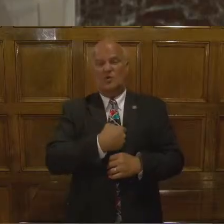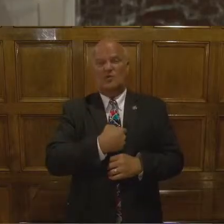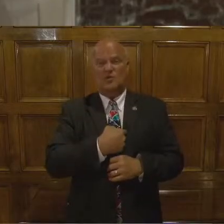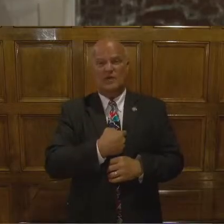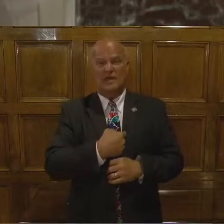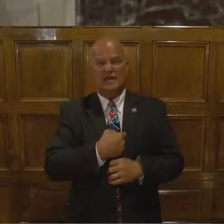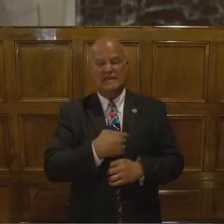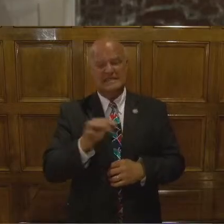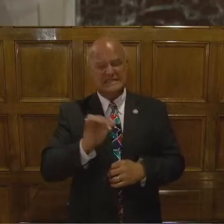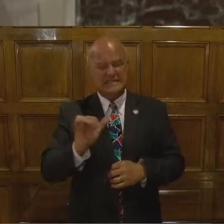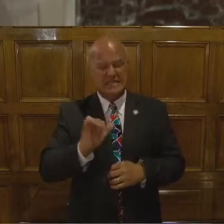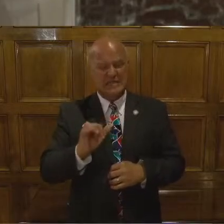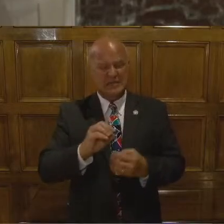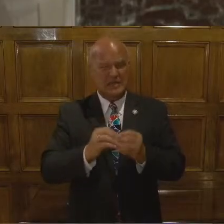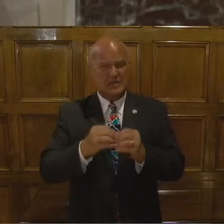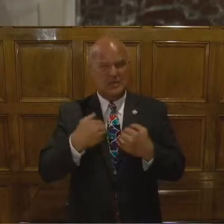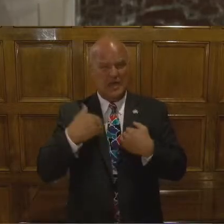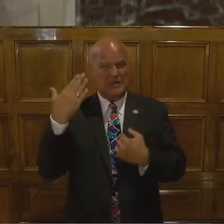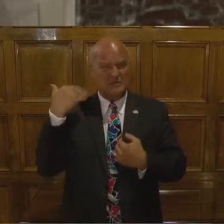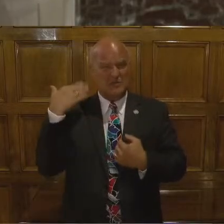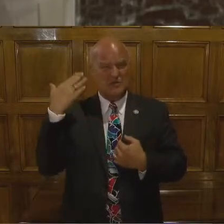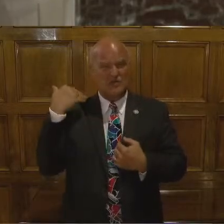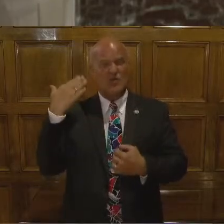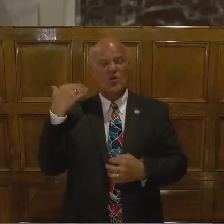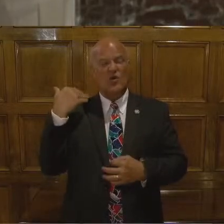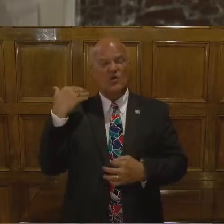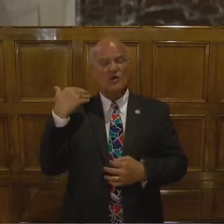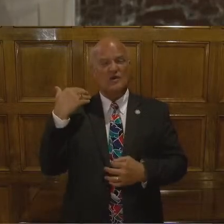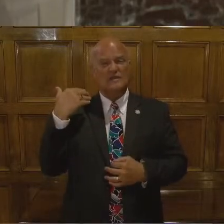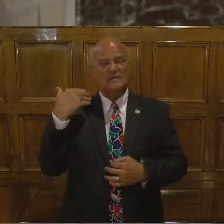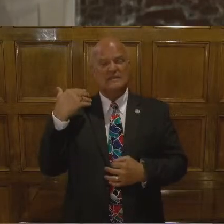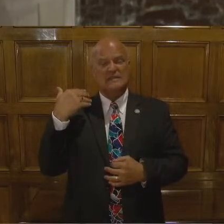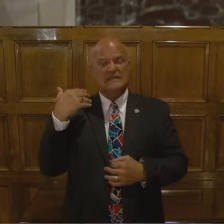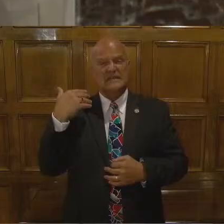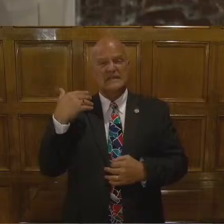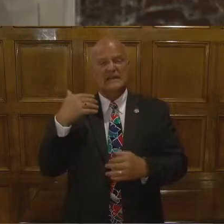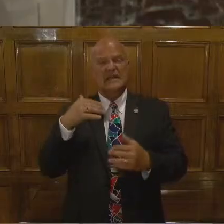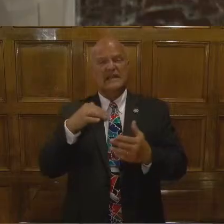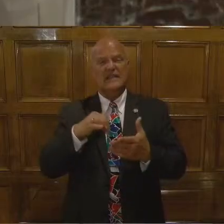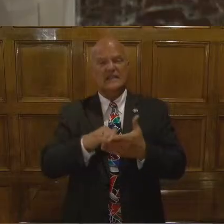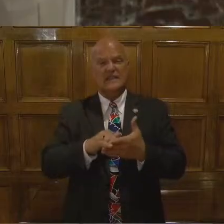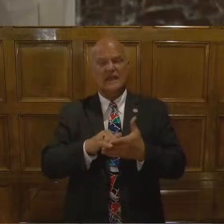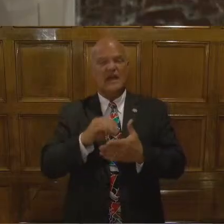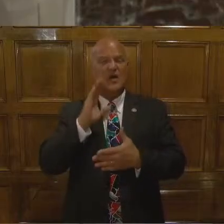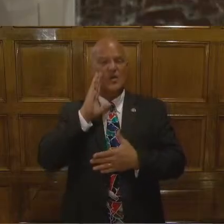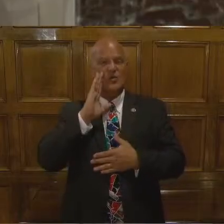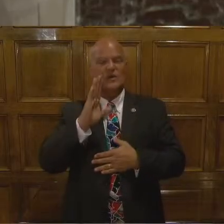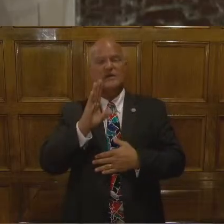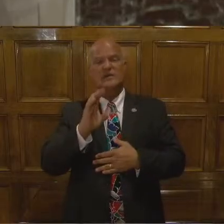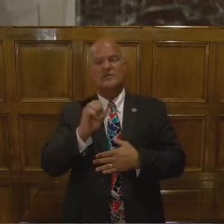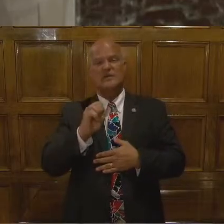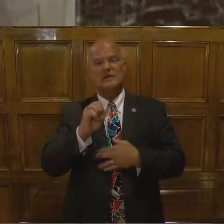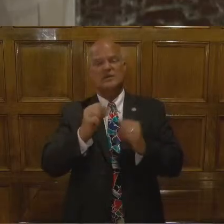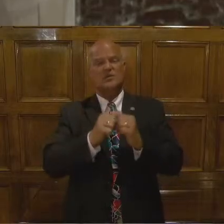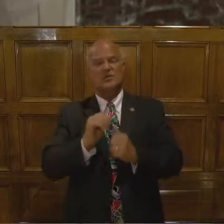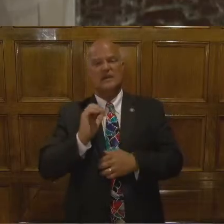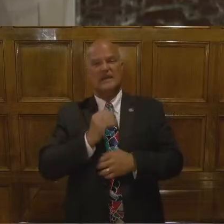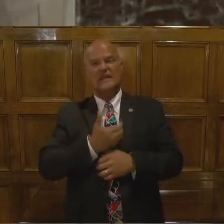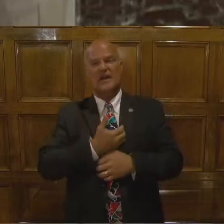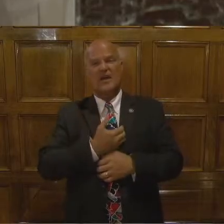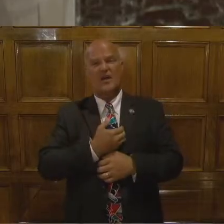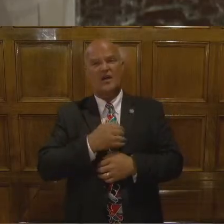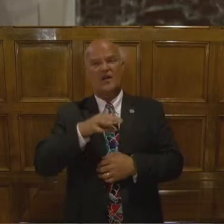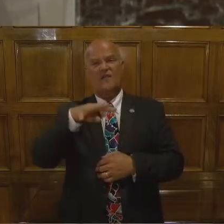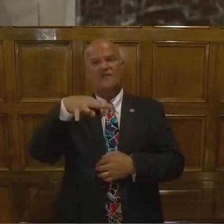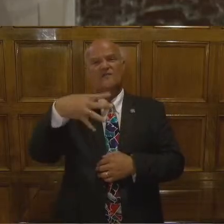that were similar to the numbers that we had in the winter, that will unfortunately be with our fourth